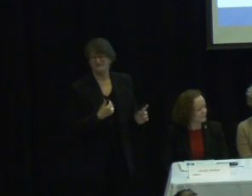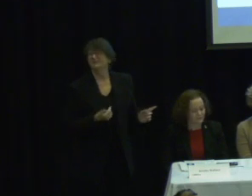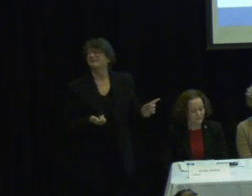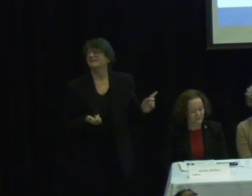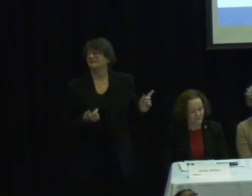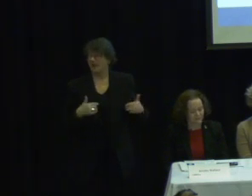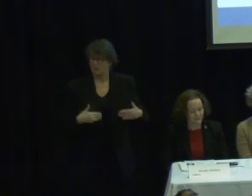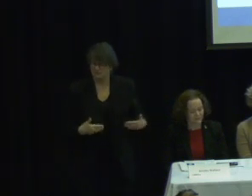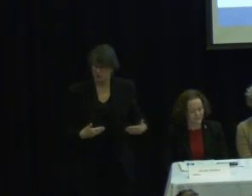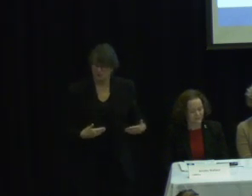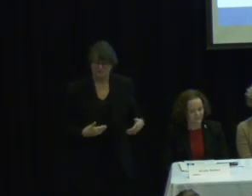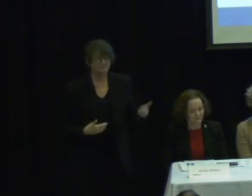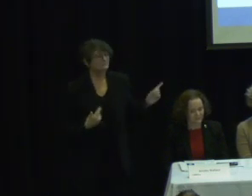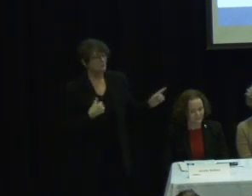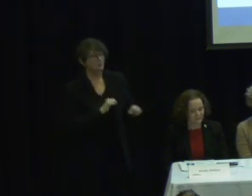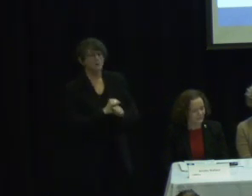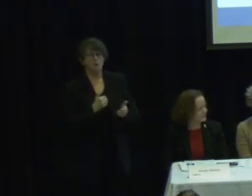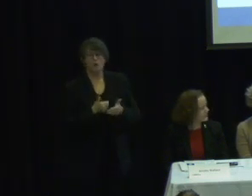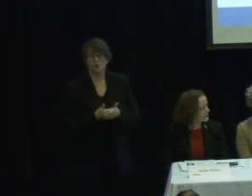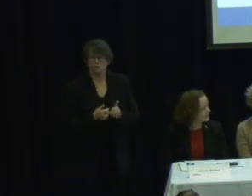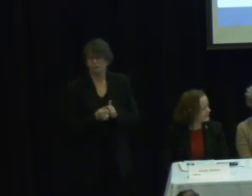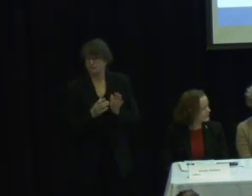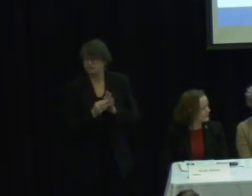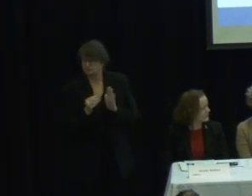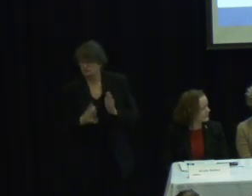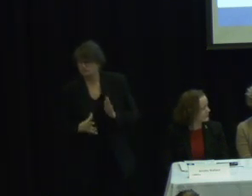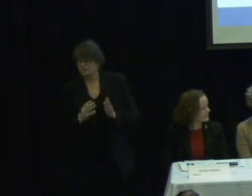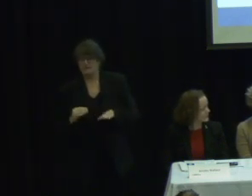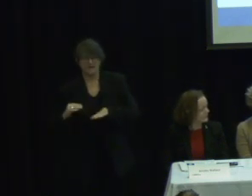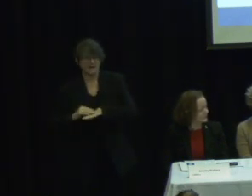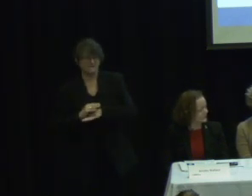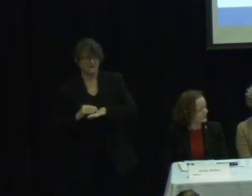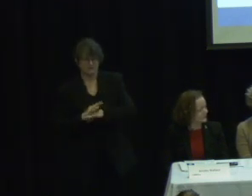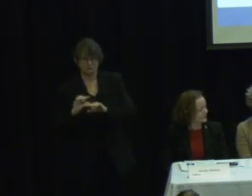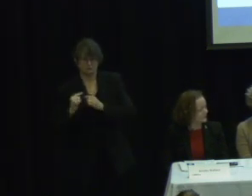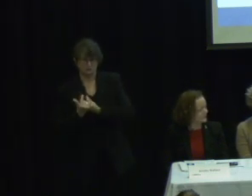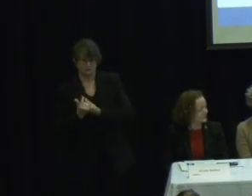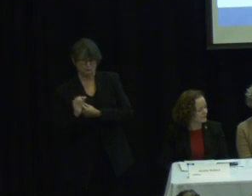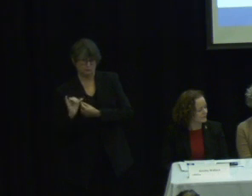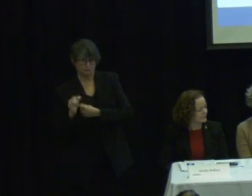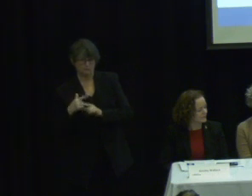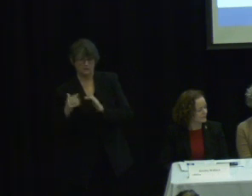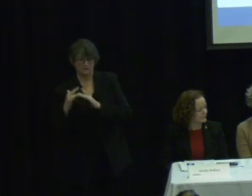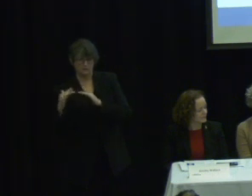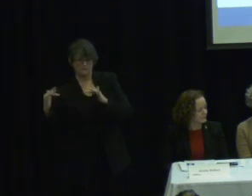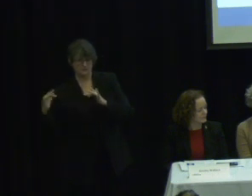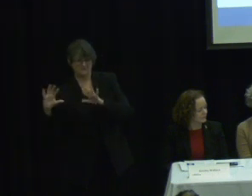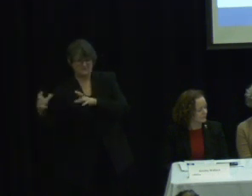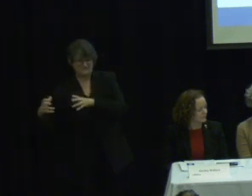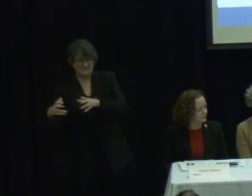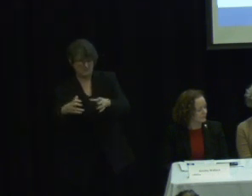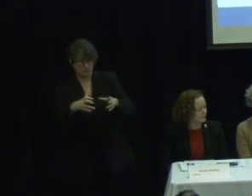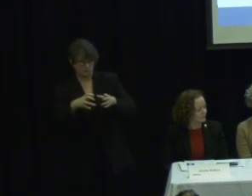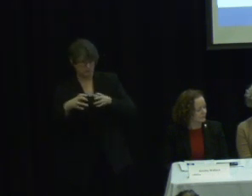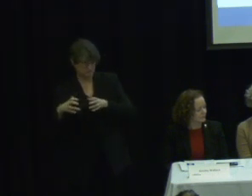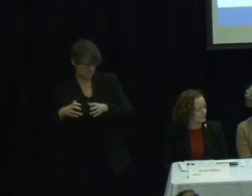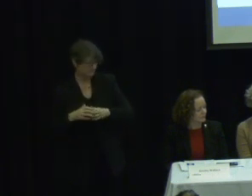are working closely with our students and advisory group from the diversity centers. And